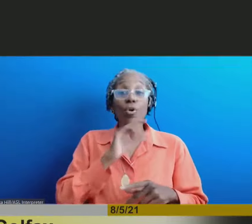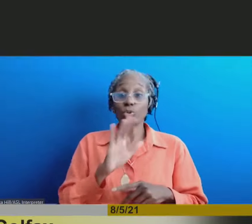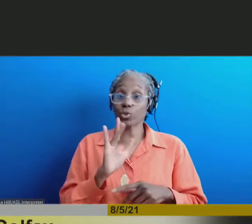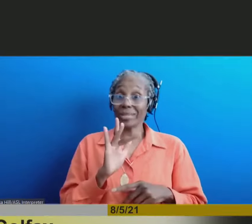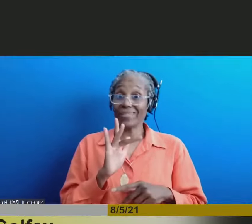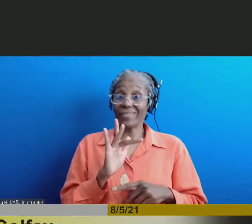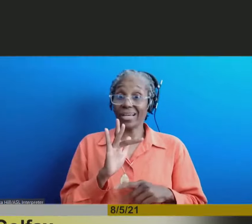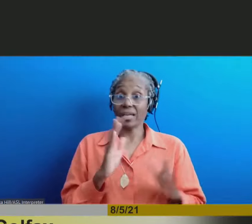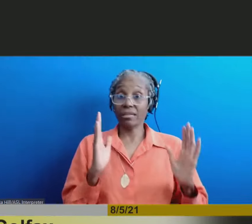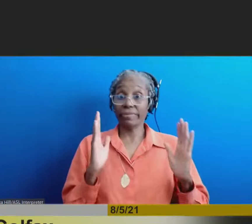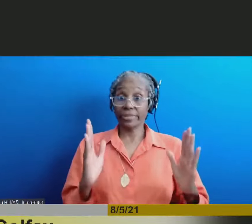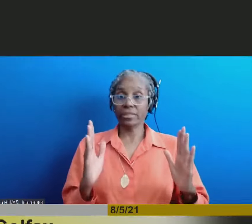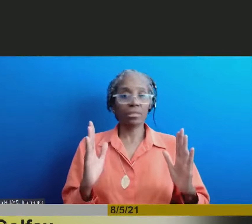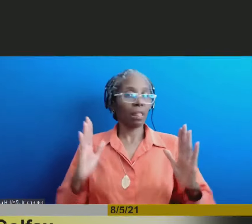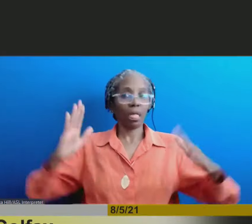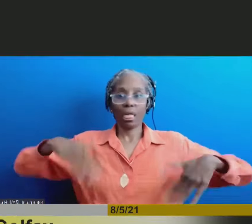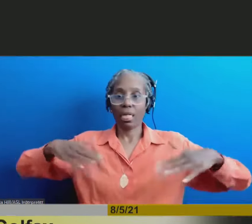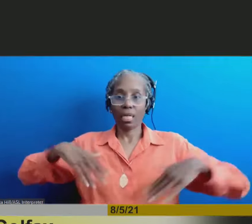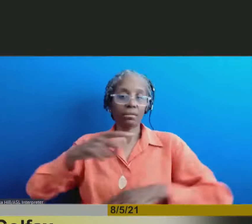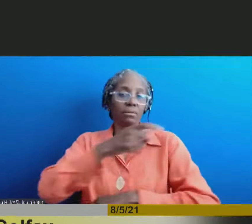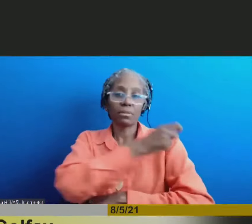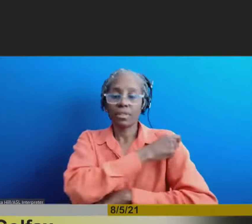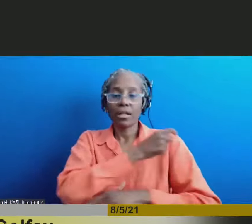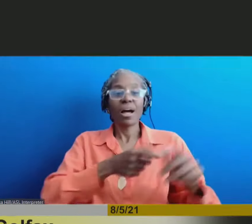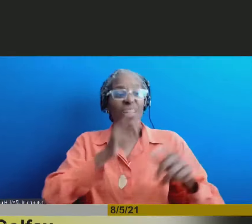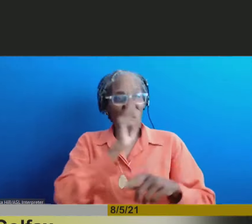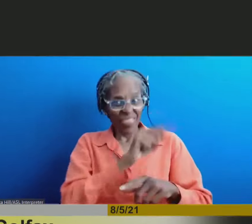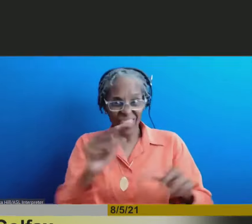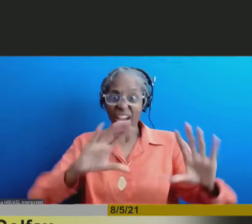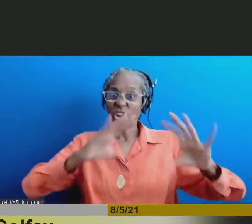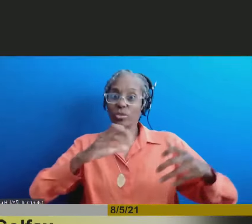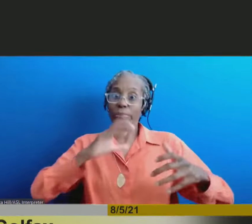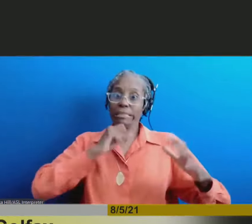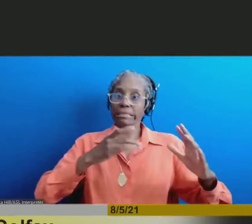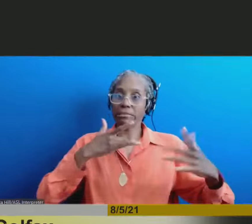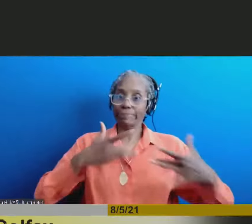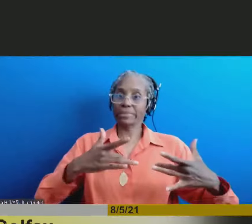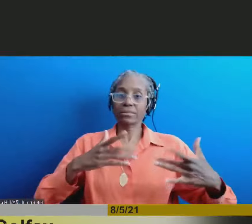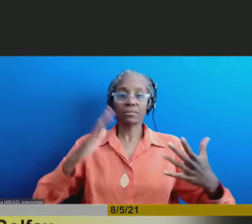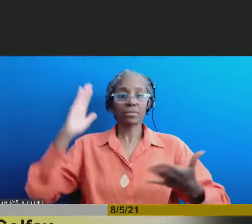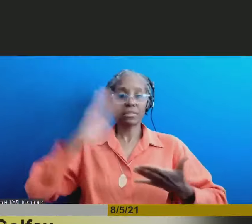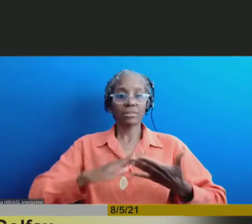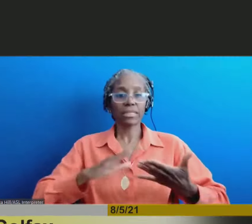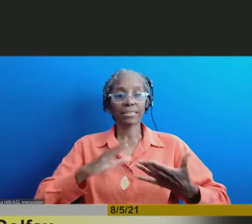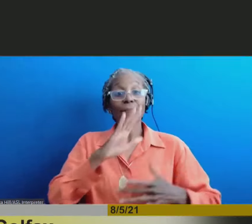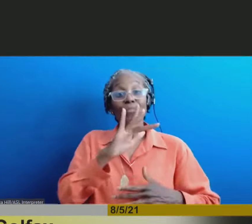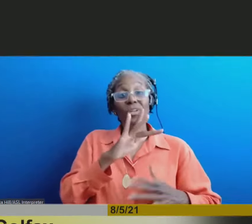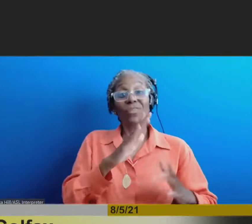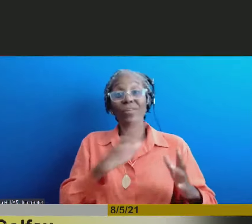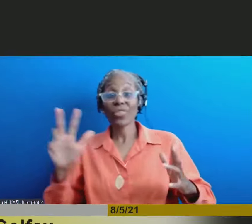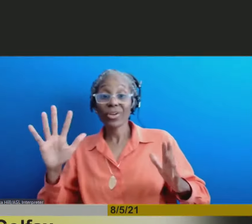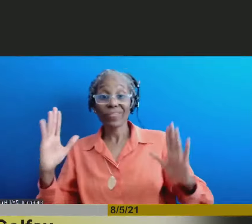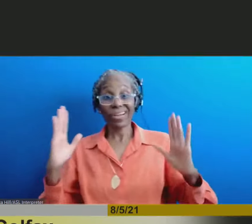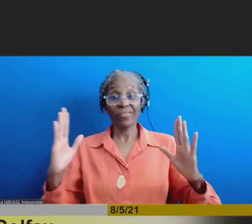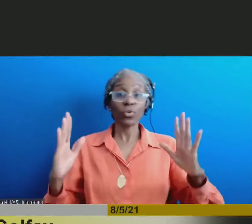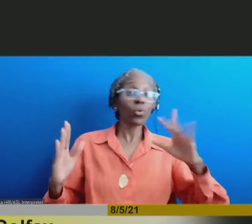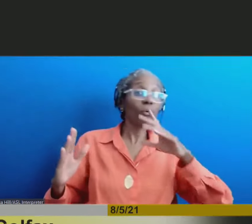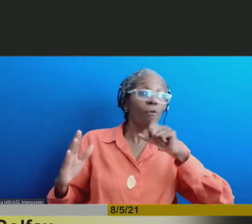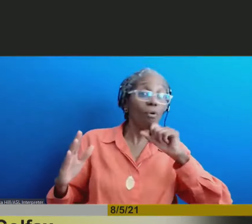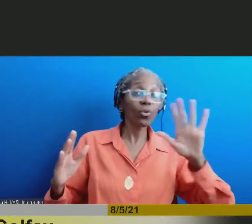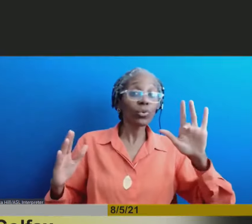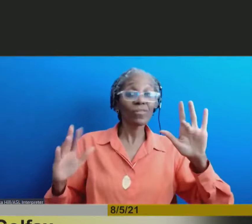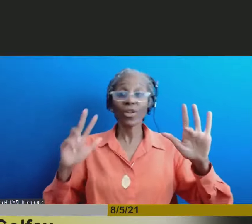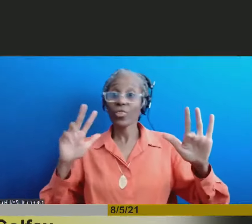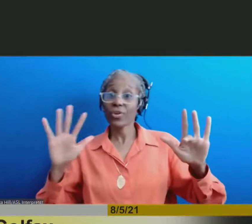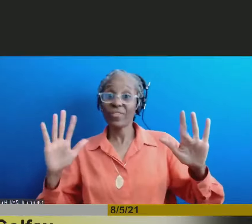group in San Francisco that is least likely to be vaccinated. So if any of you are 25 to 35 or know 25 to